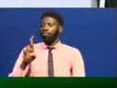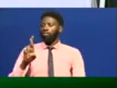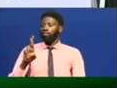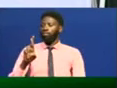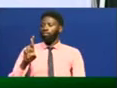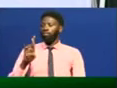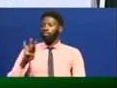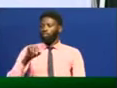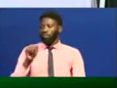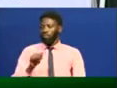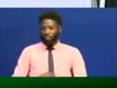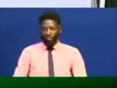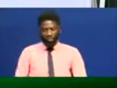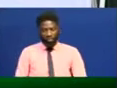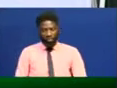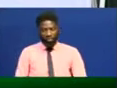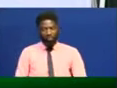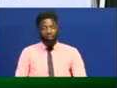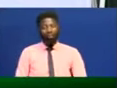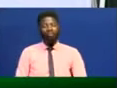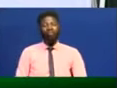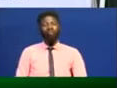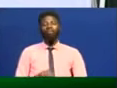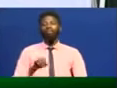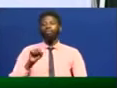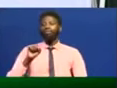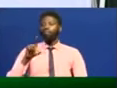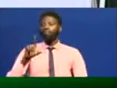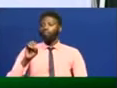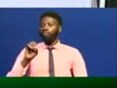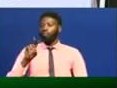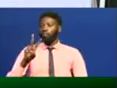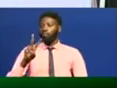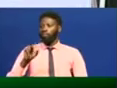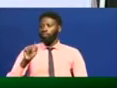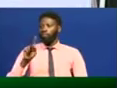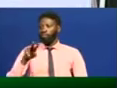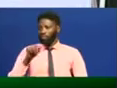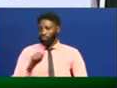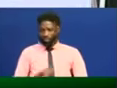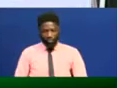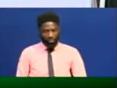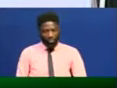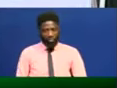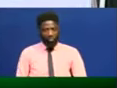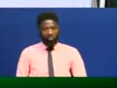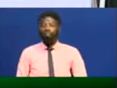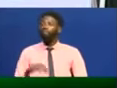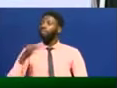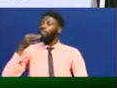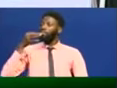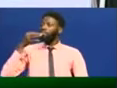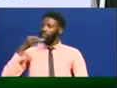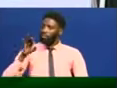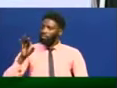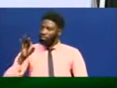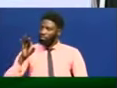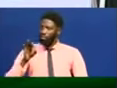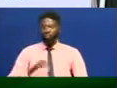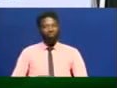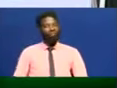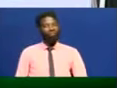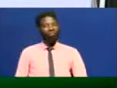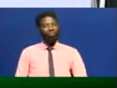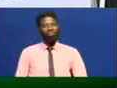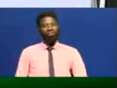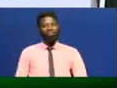We have an agreement with Slovakia. We have an agreement with France. We have an agreement with